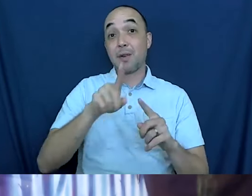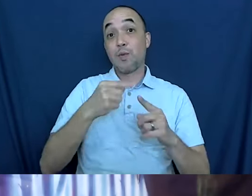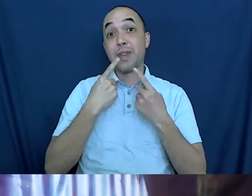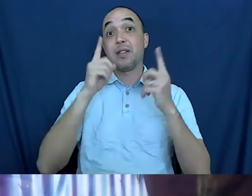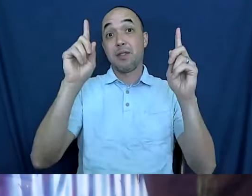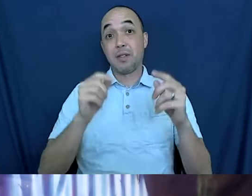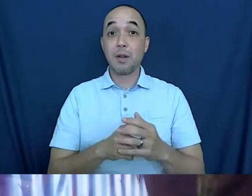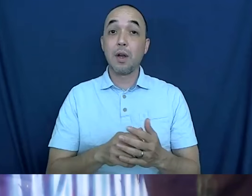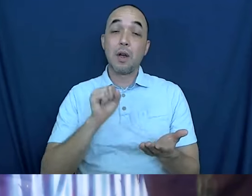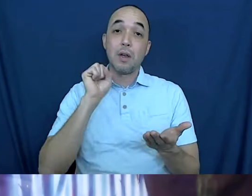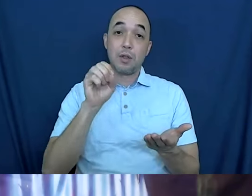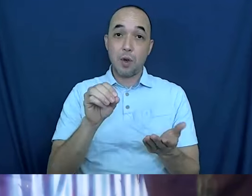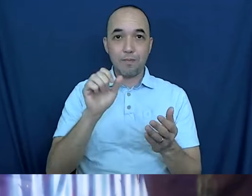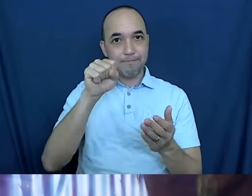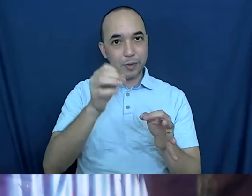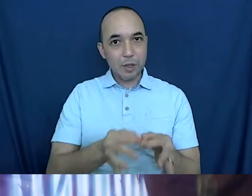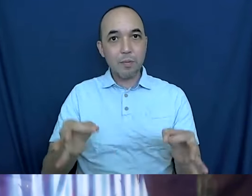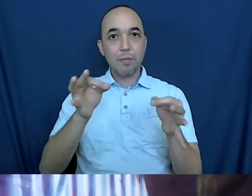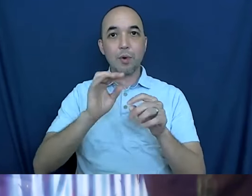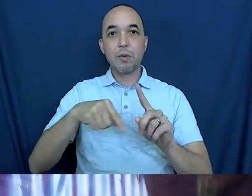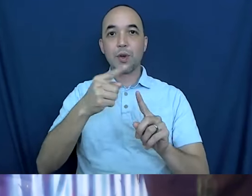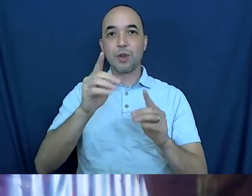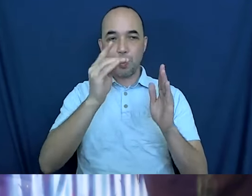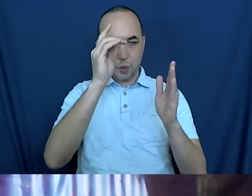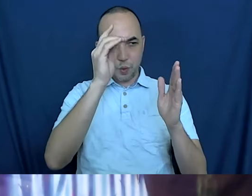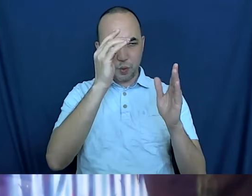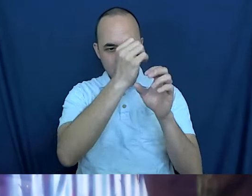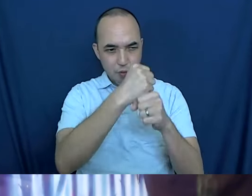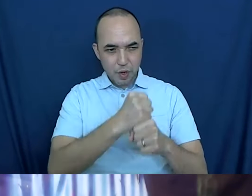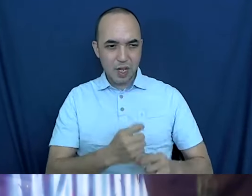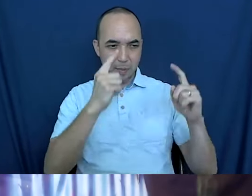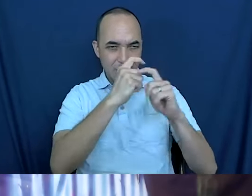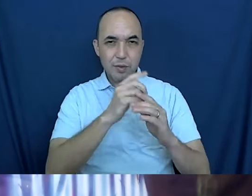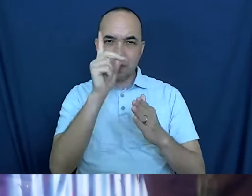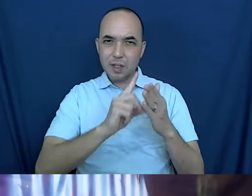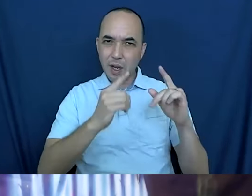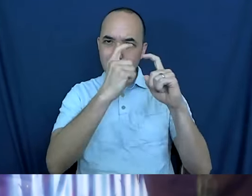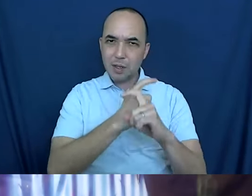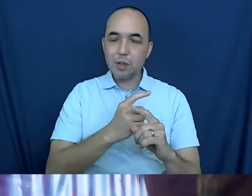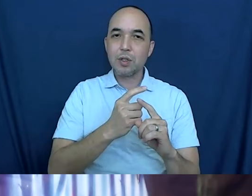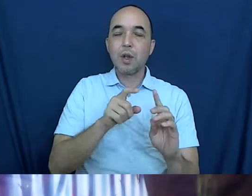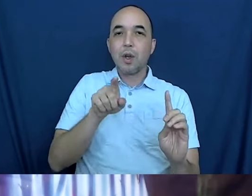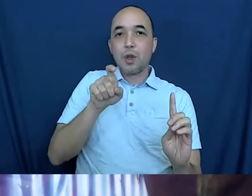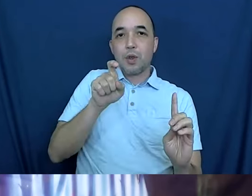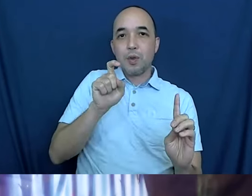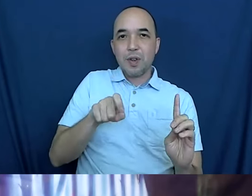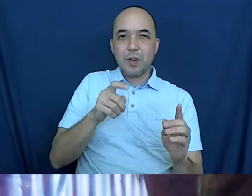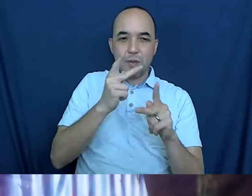as you create puzzles and you begin to design your own to think about how you're going to clue people that this puzzle